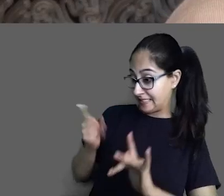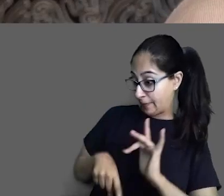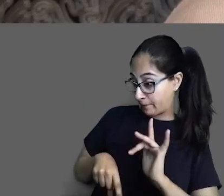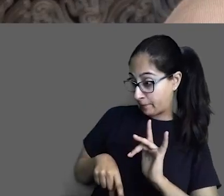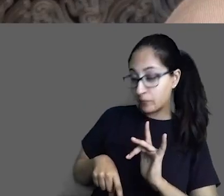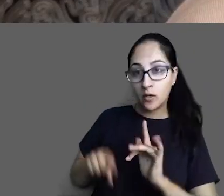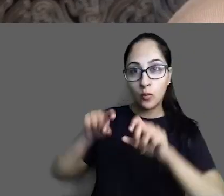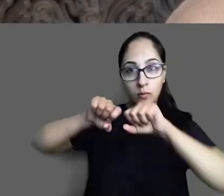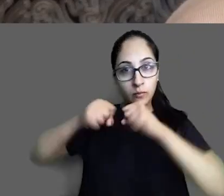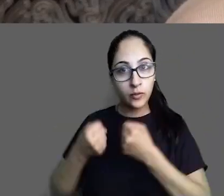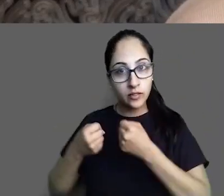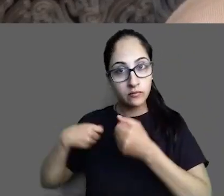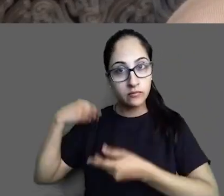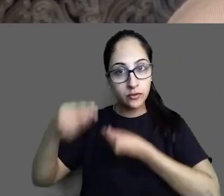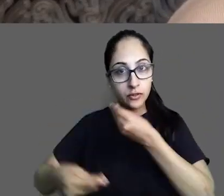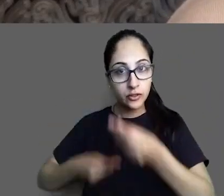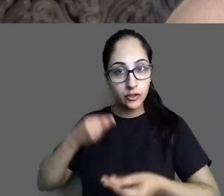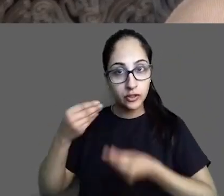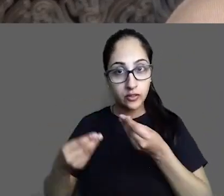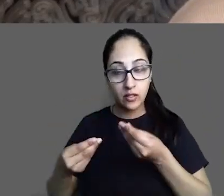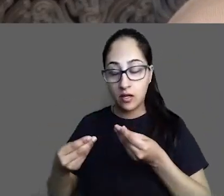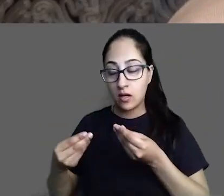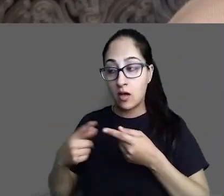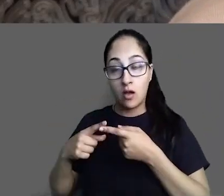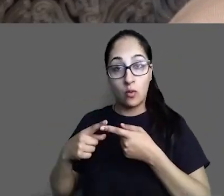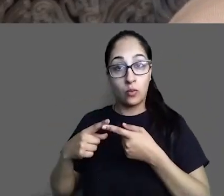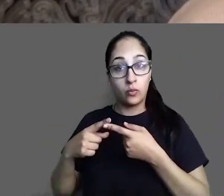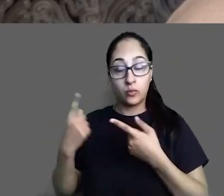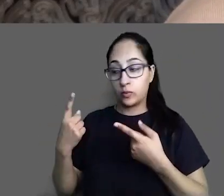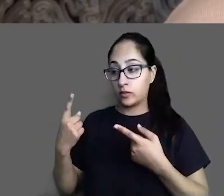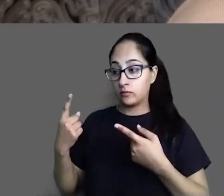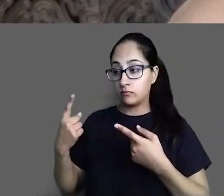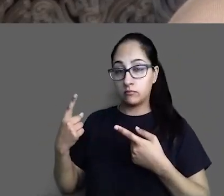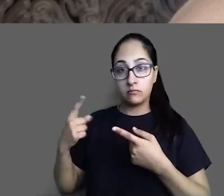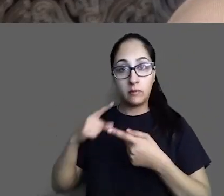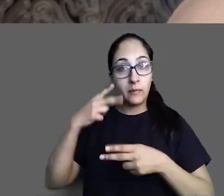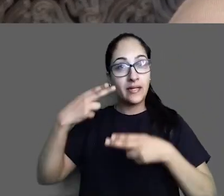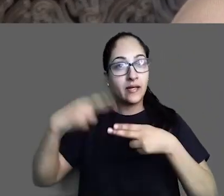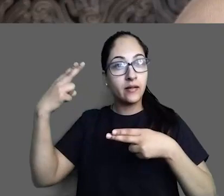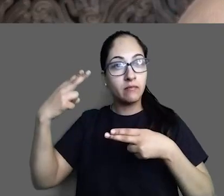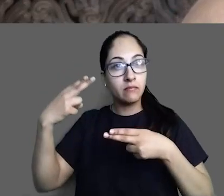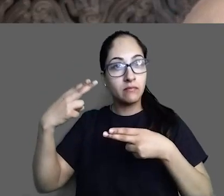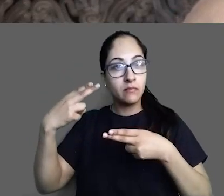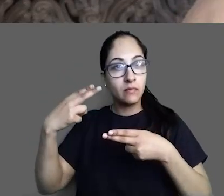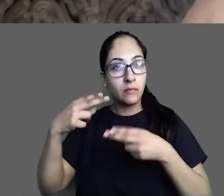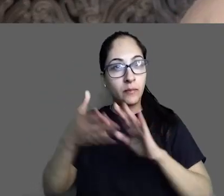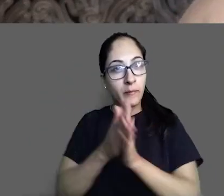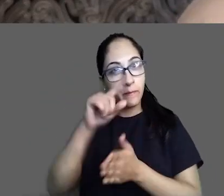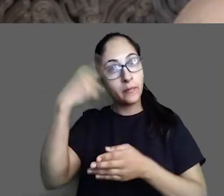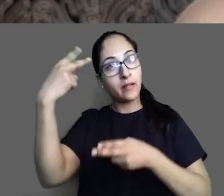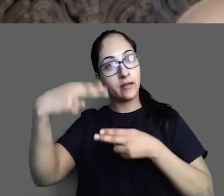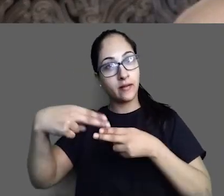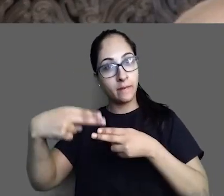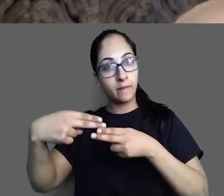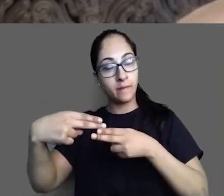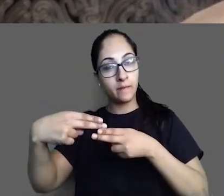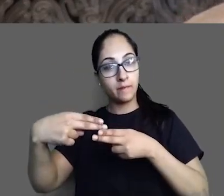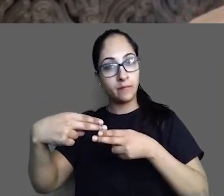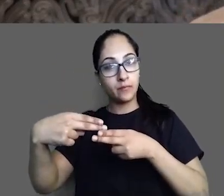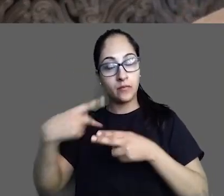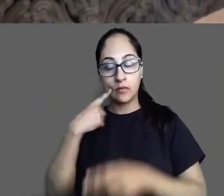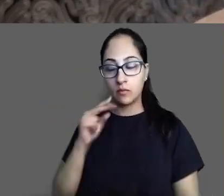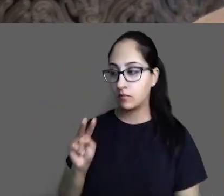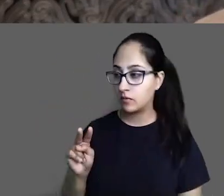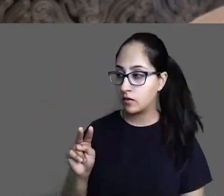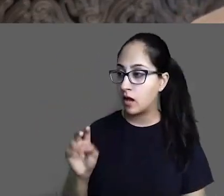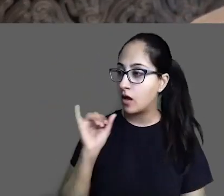generations. I cannot be allowed to do that. I will not be respected and recognized. And how will I be able to teach after that? And